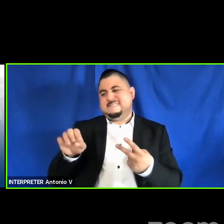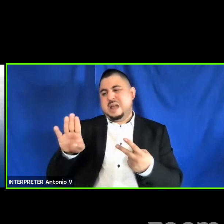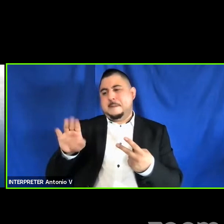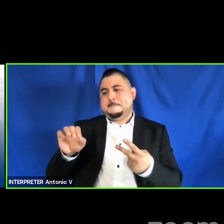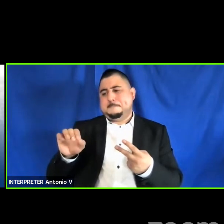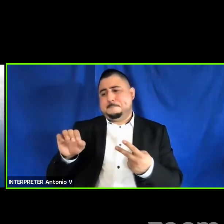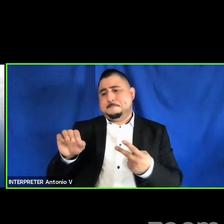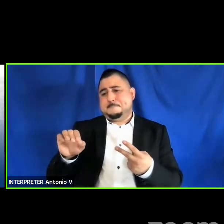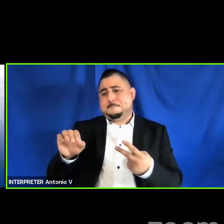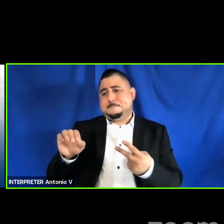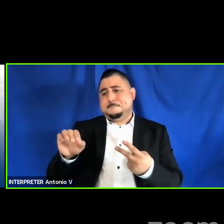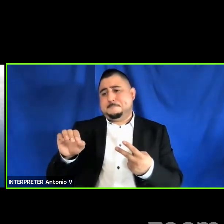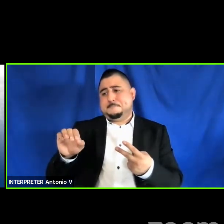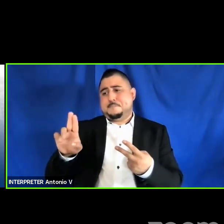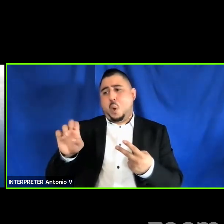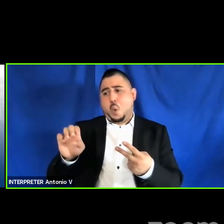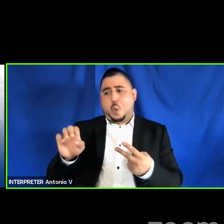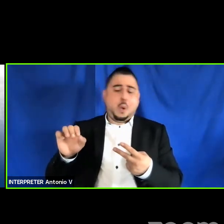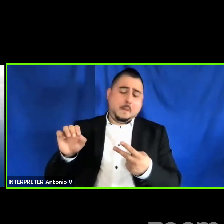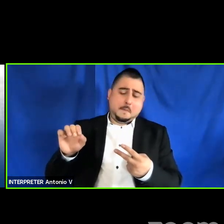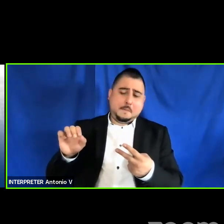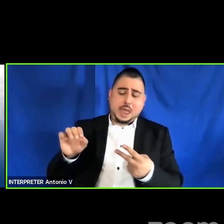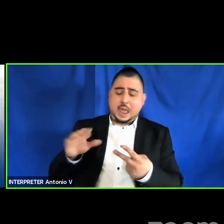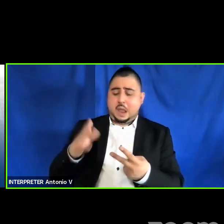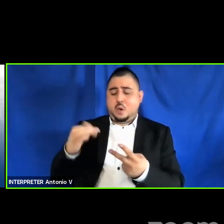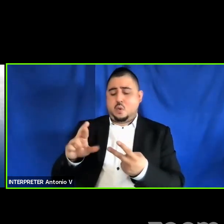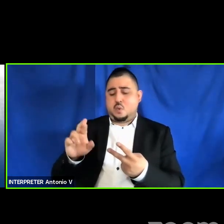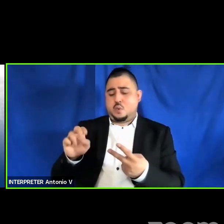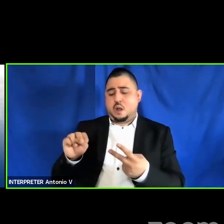speak, please go ahead, or Ron Brooks.